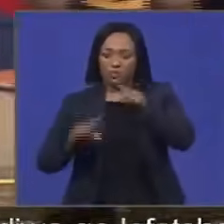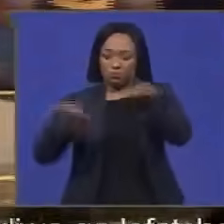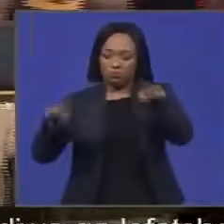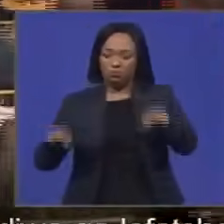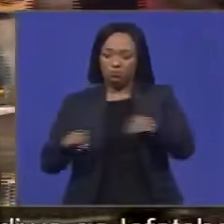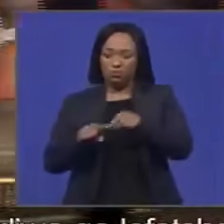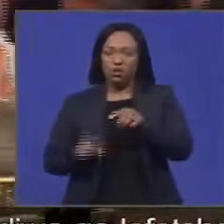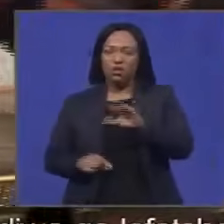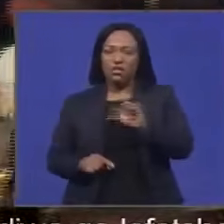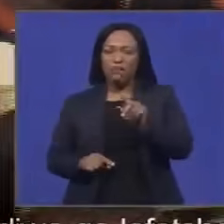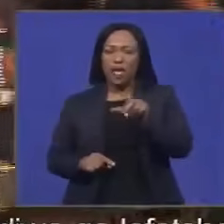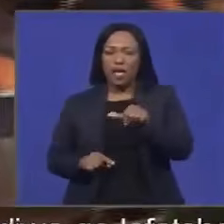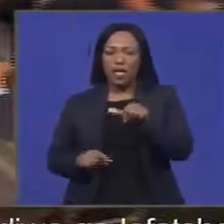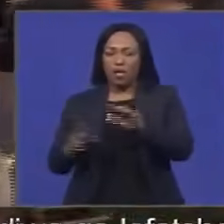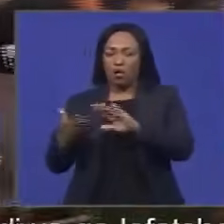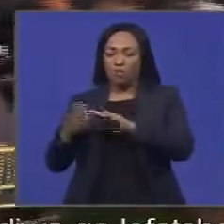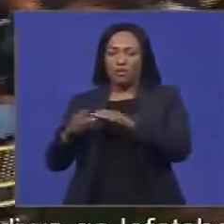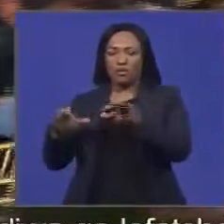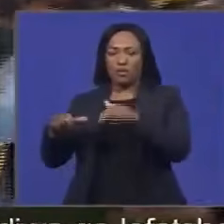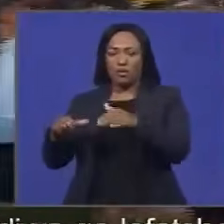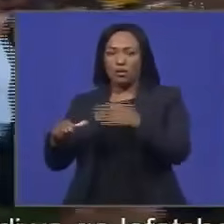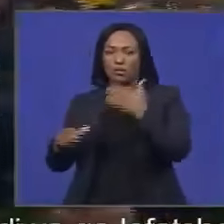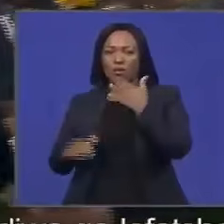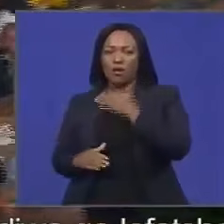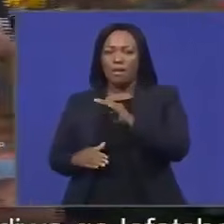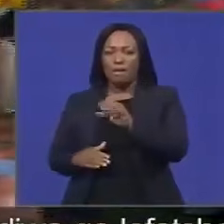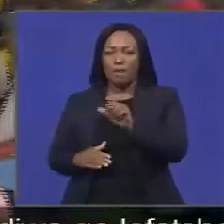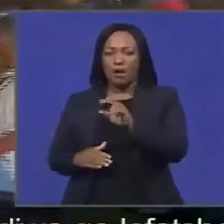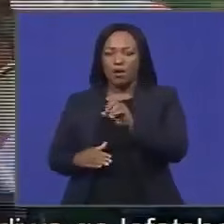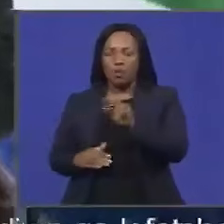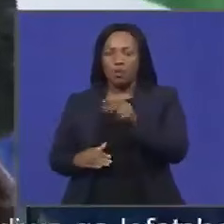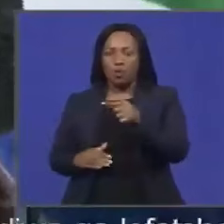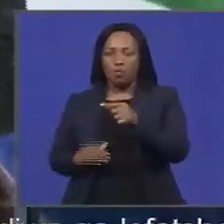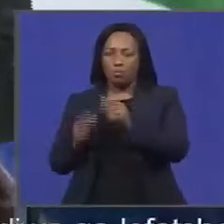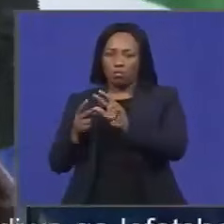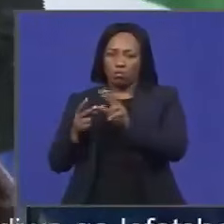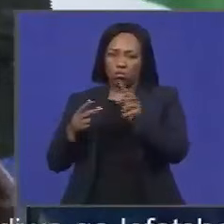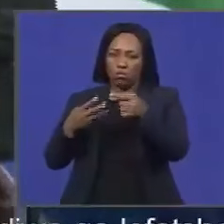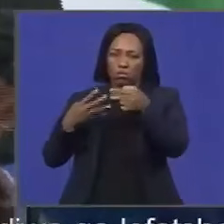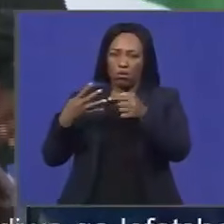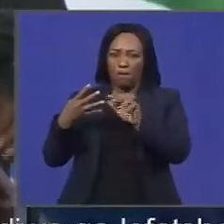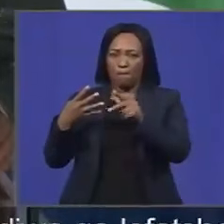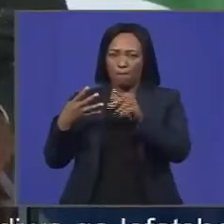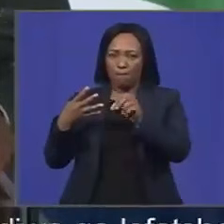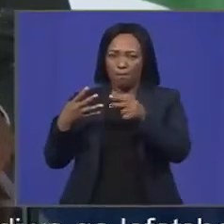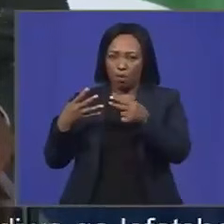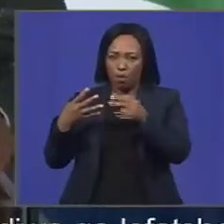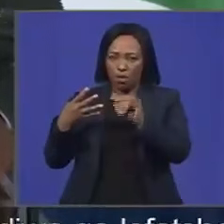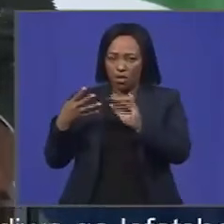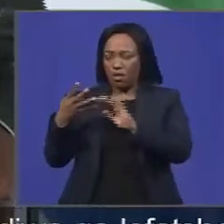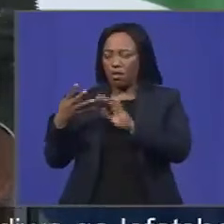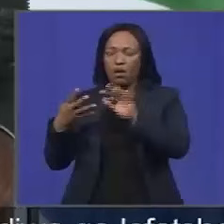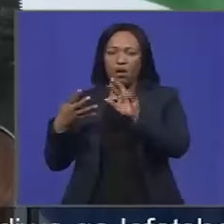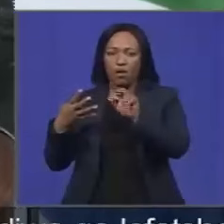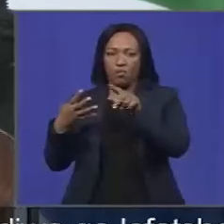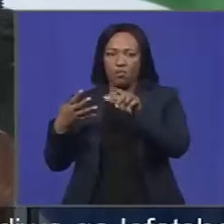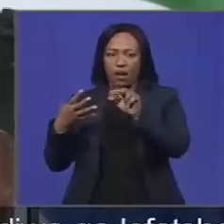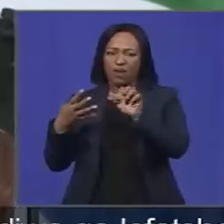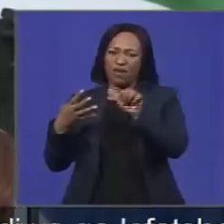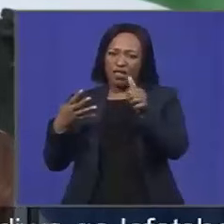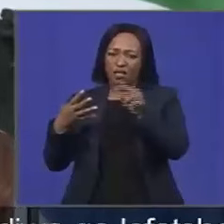baagi wa CPA o emetseng barolong ba ga Phoi ba ga Rapulana le ba ga Seitshiro kwa moletlong o tshwaretswe kwa Setlagole kwa